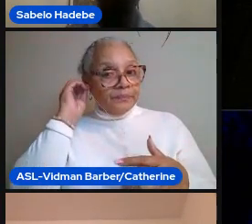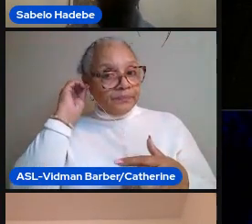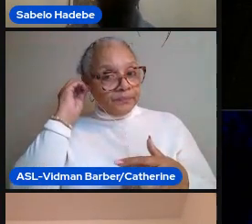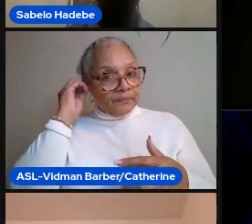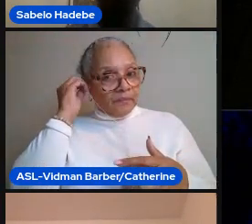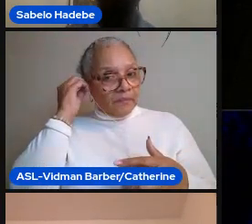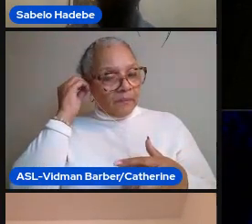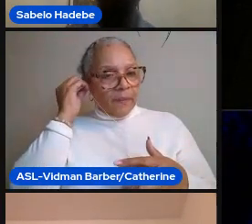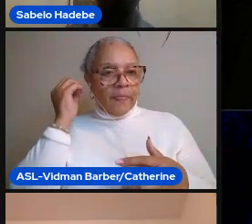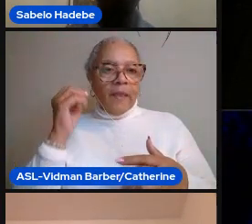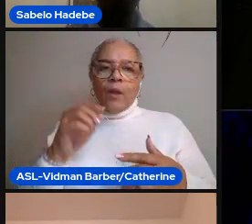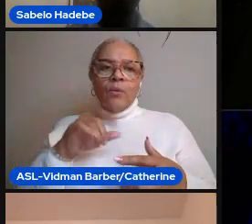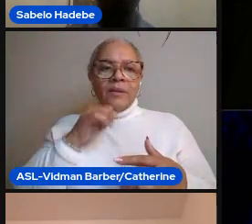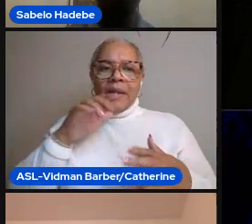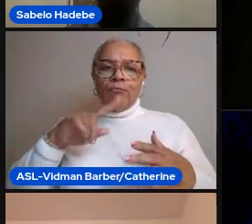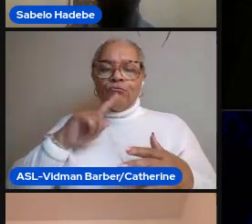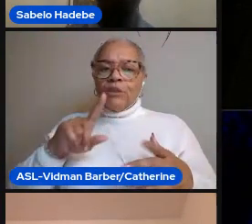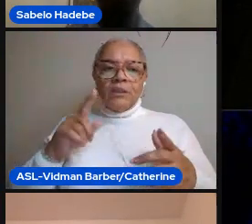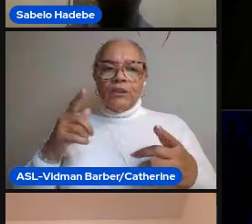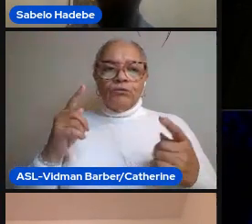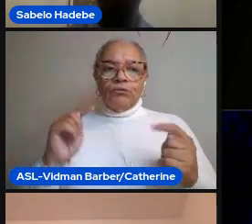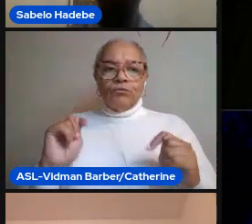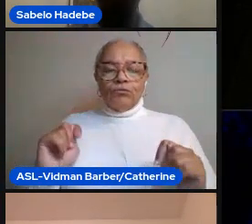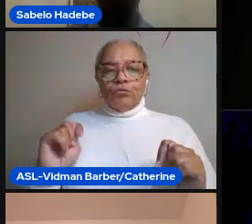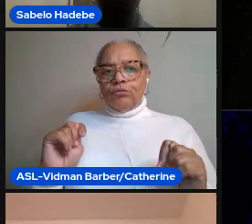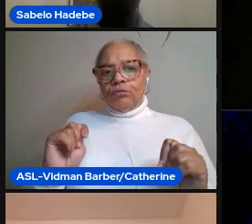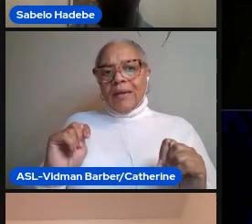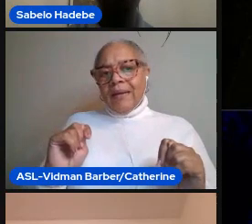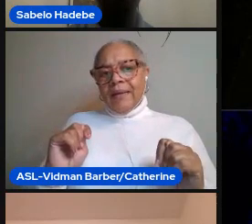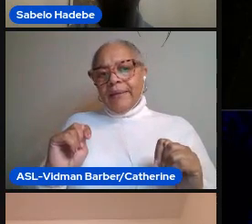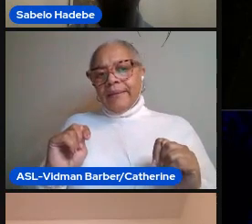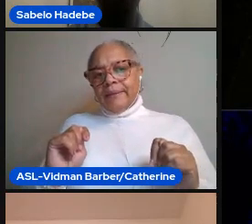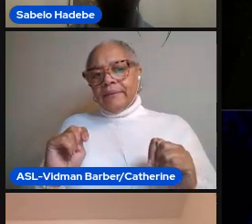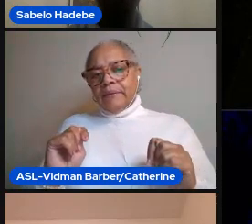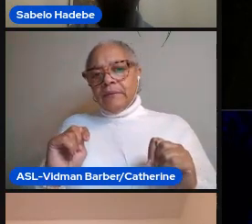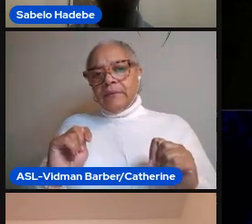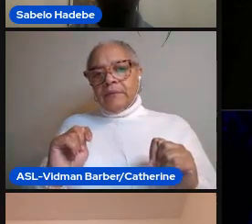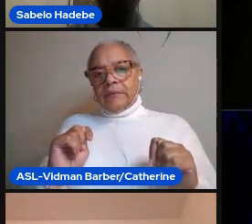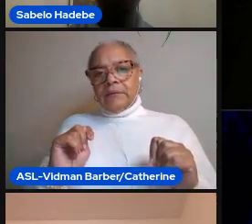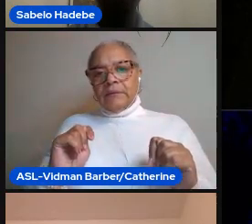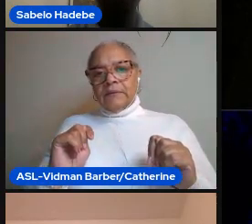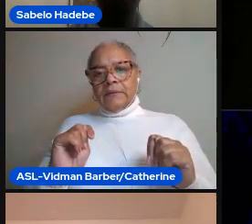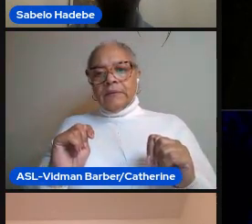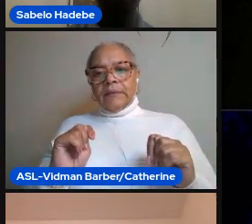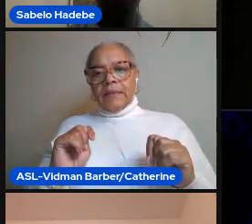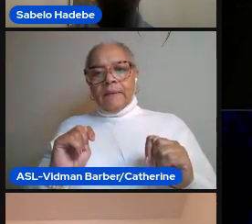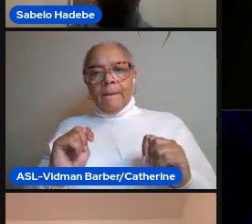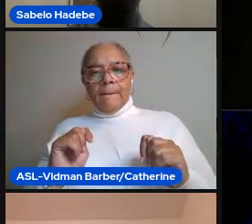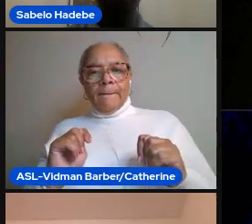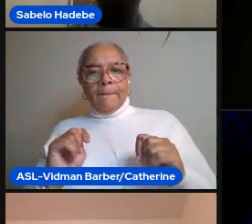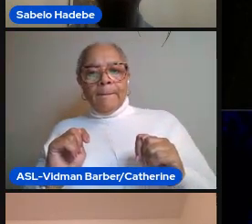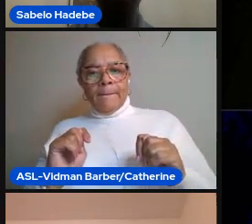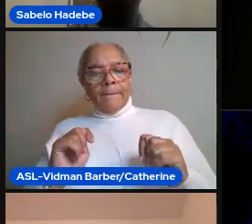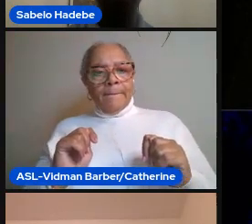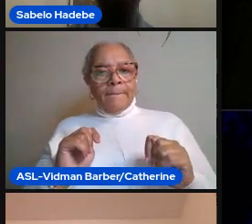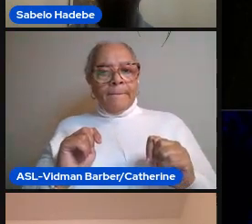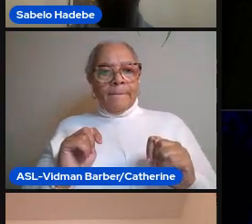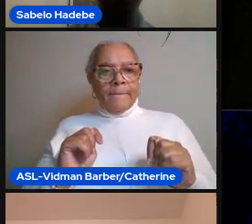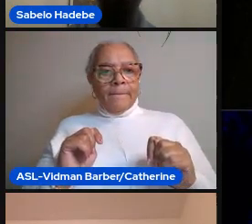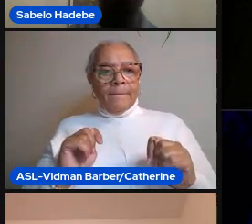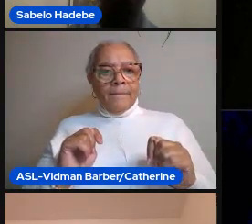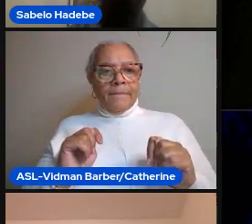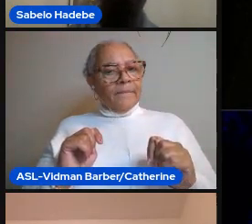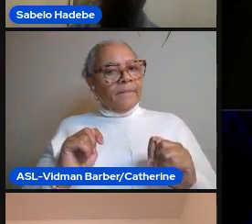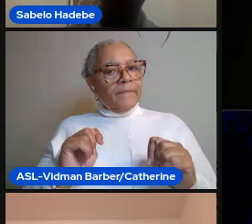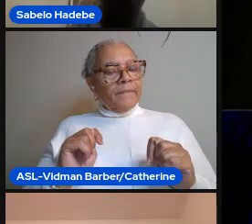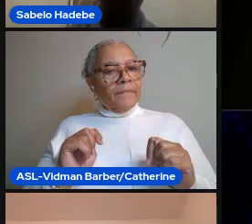We haven't really tried NIPO, but we have tried, I think some people have tried Schisto, but